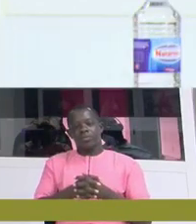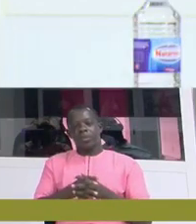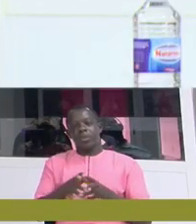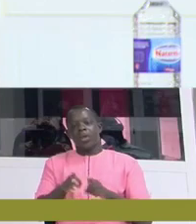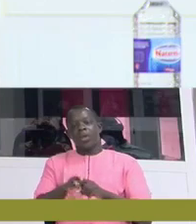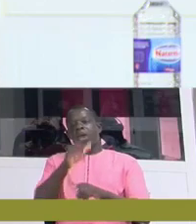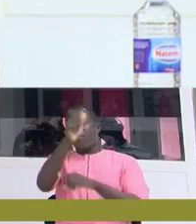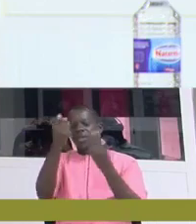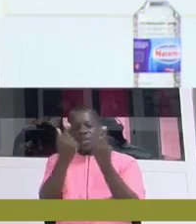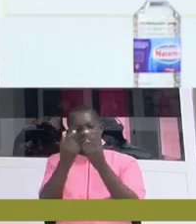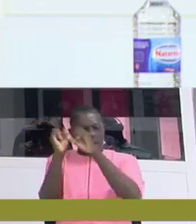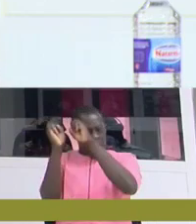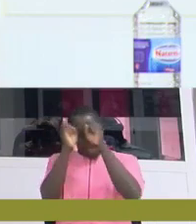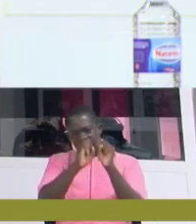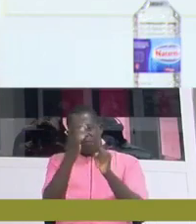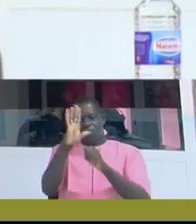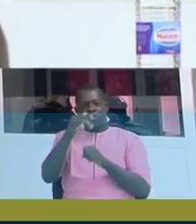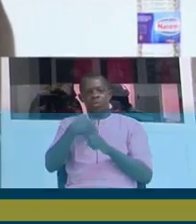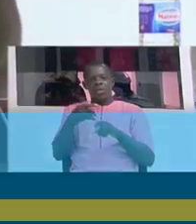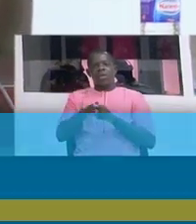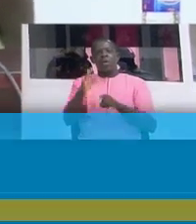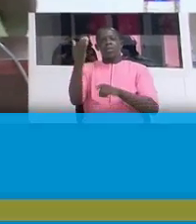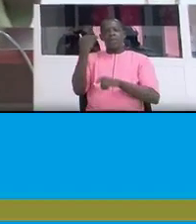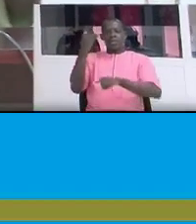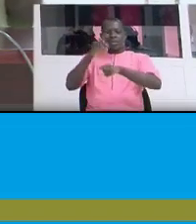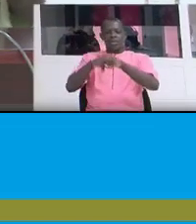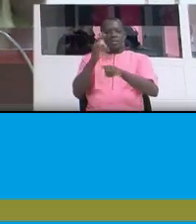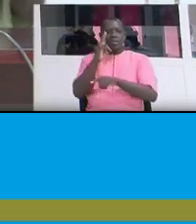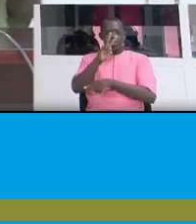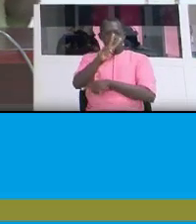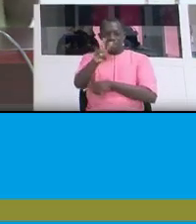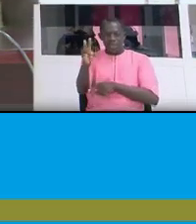It was not hidden from me. That time, when I see these people,